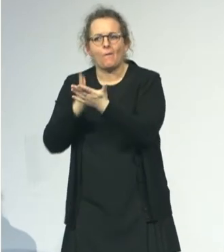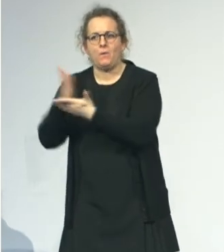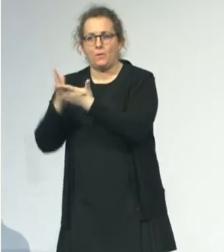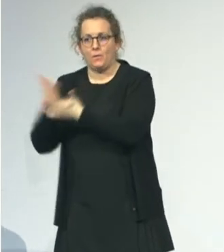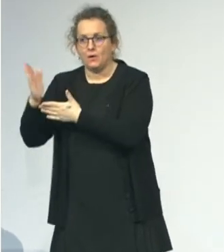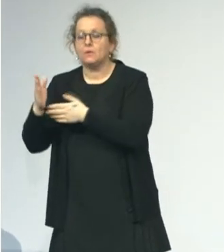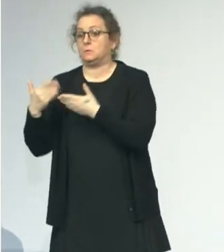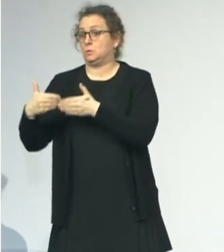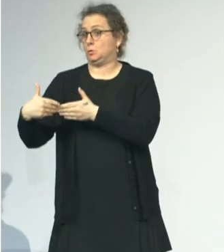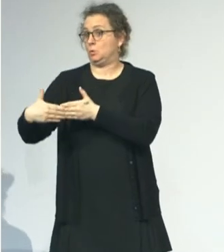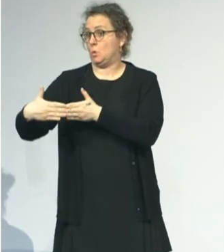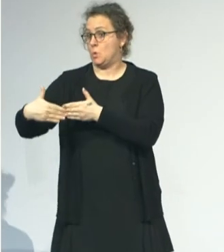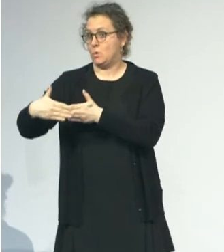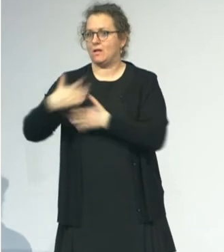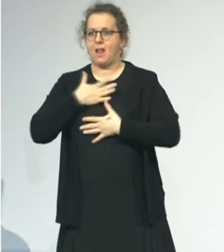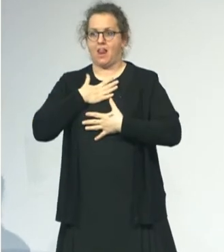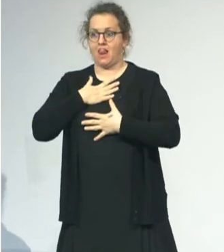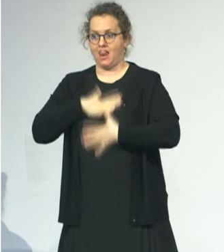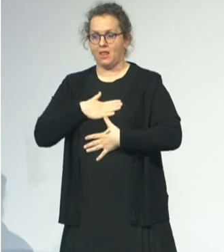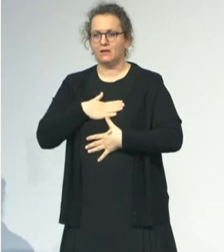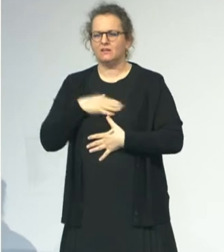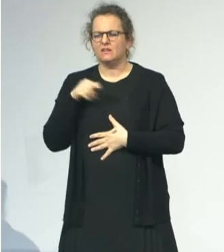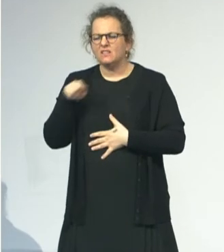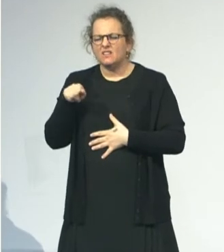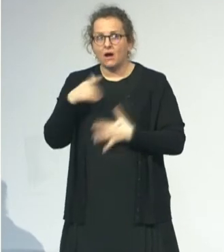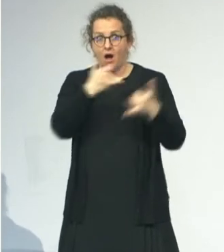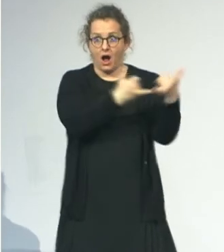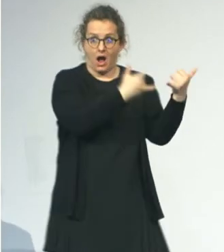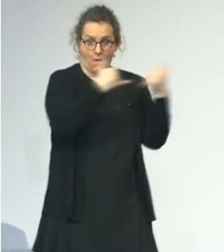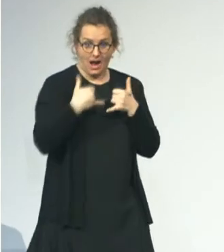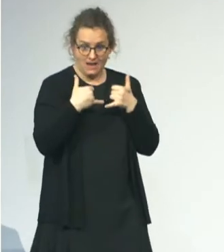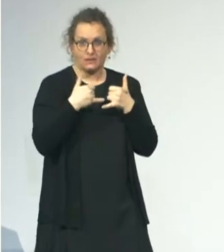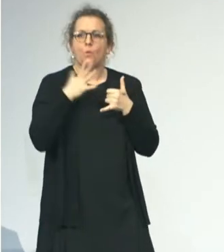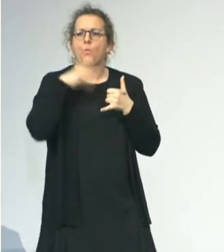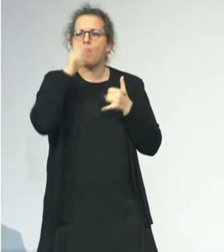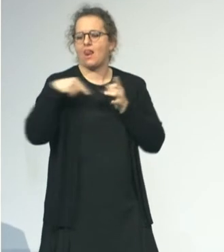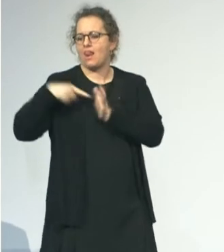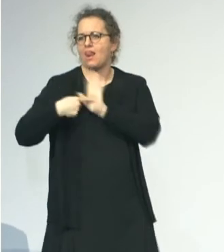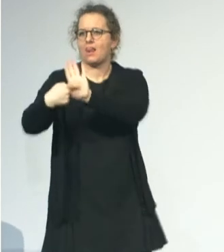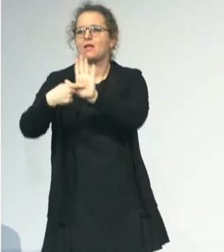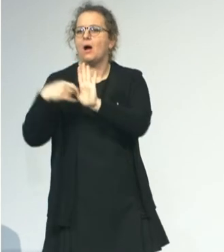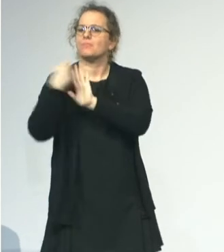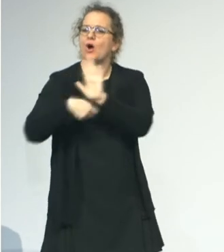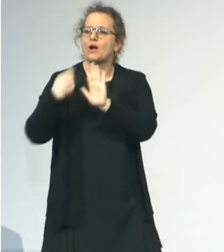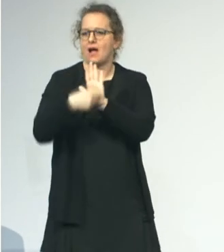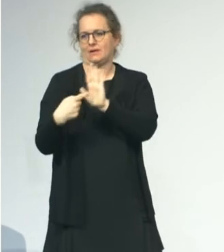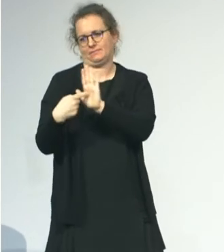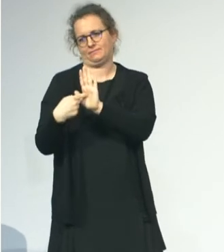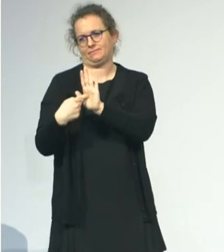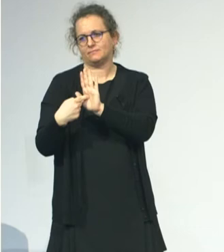did to this project. Another project was Paid Forward in Sign Language, which is an amazing project that basically